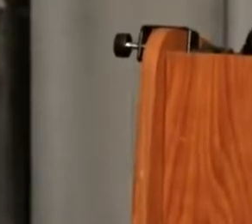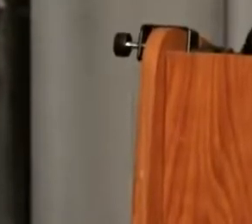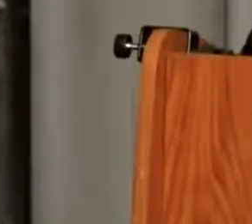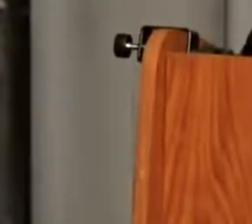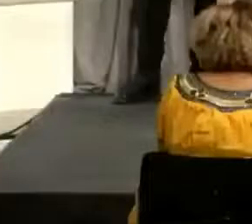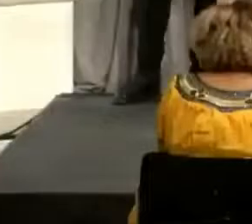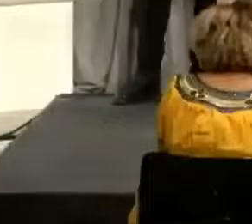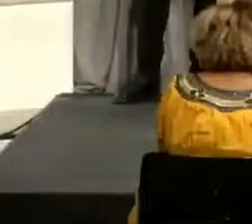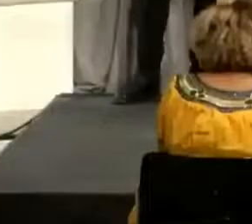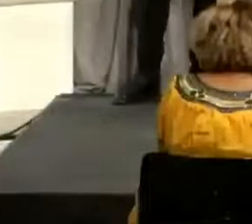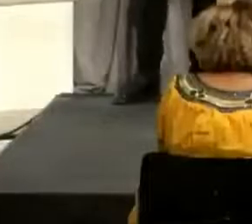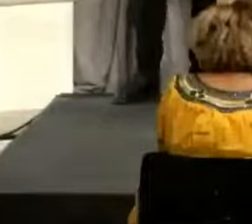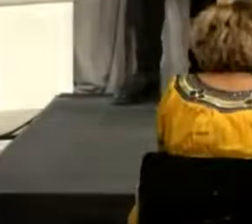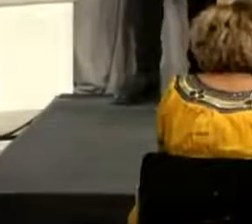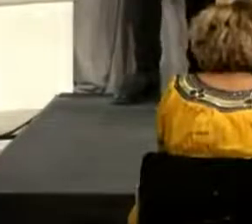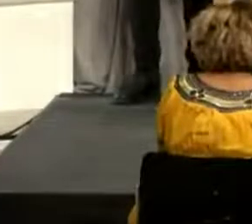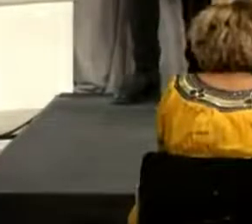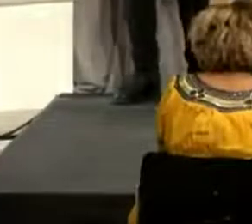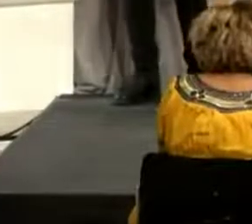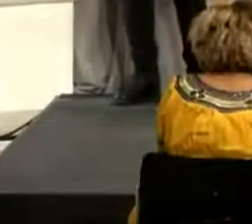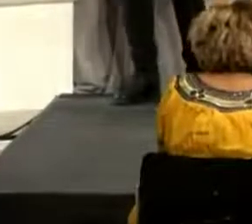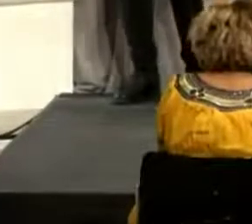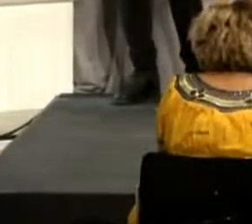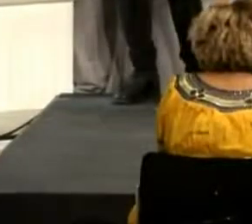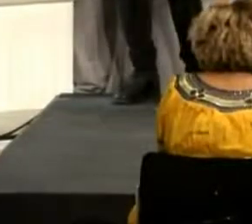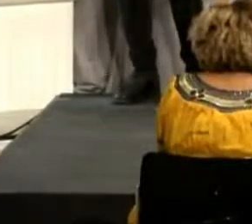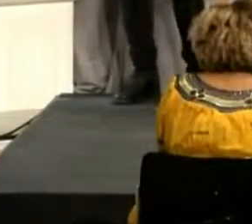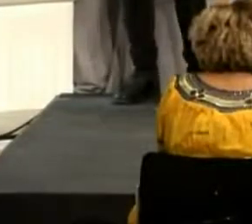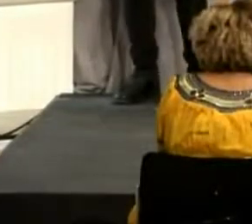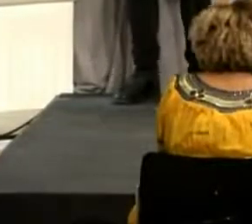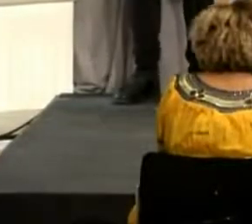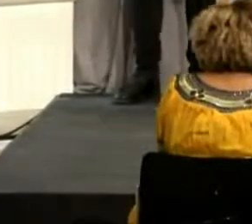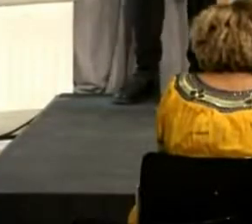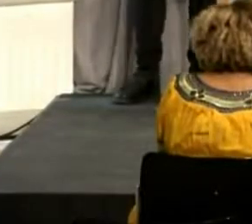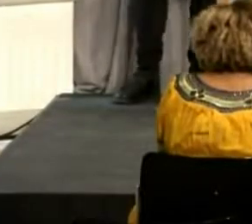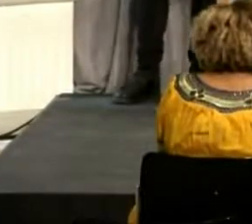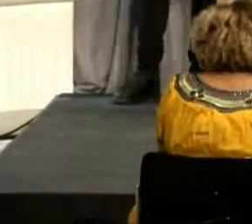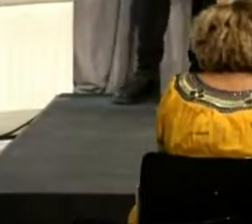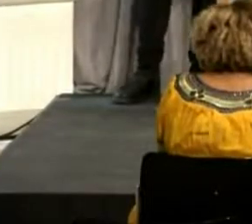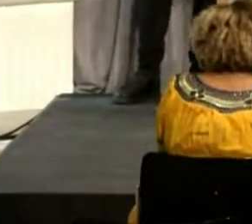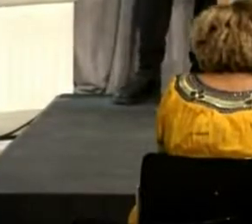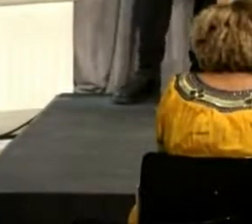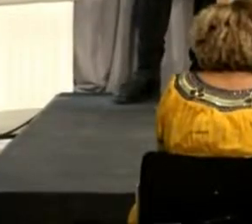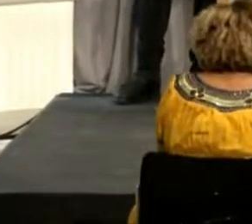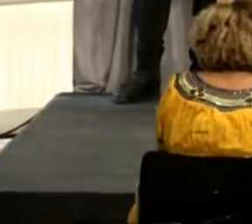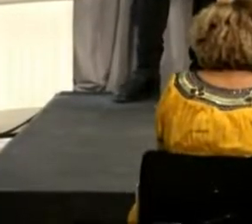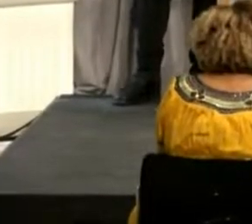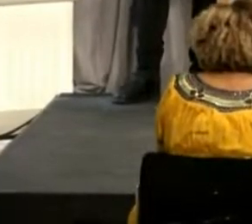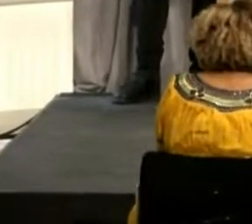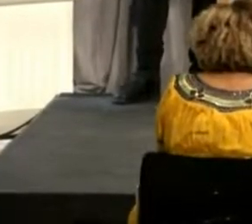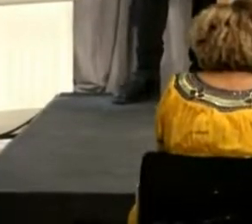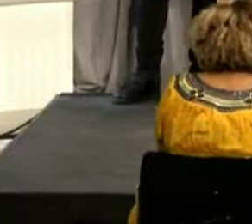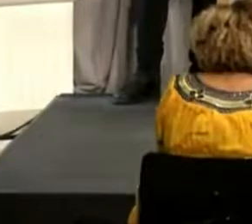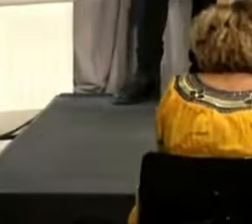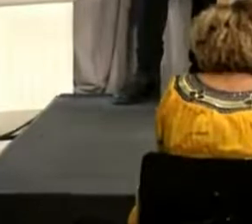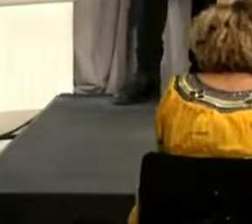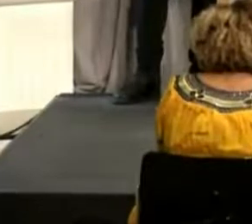war. So at this time, we're about to go into count 4 of the